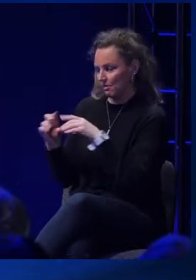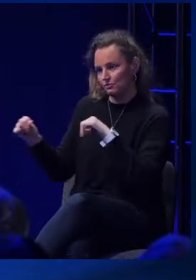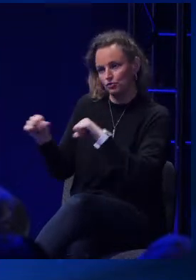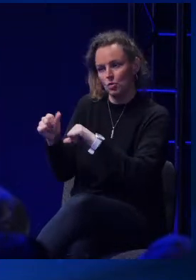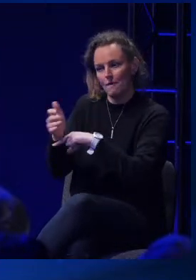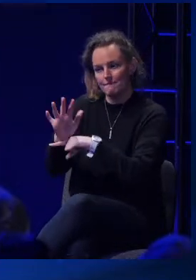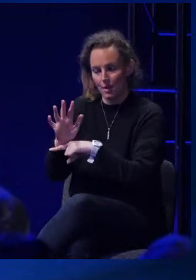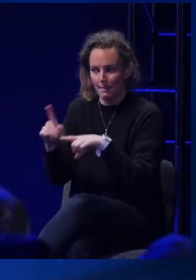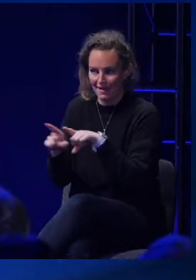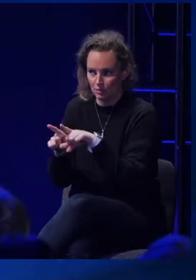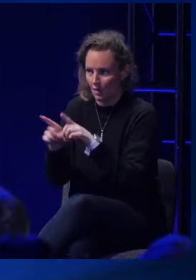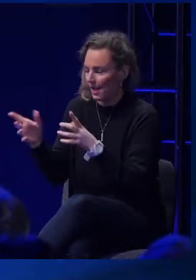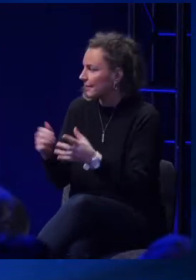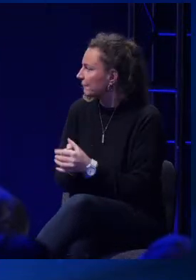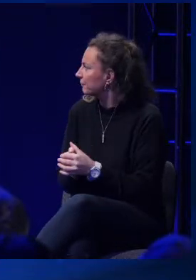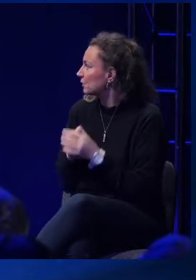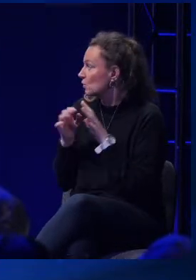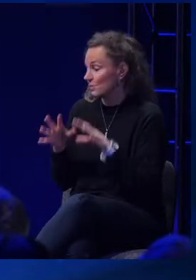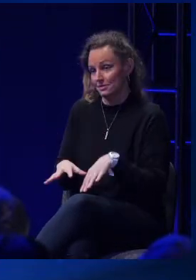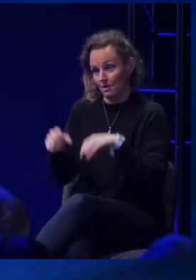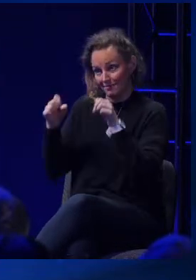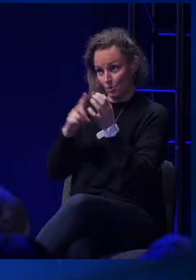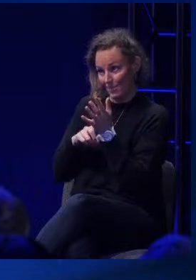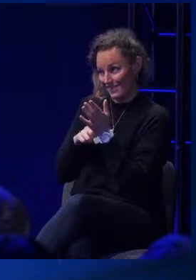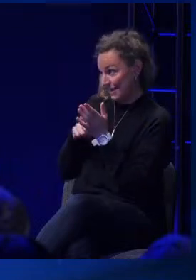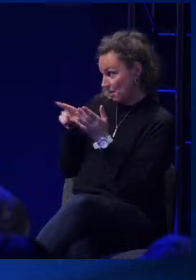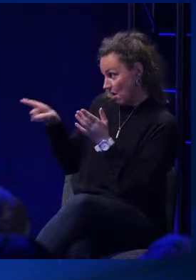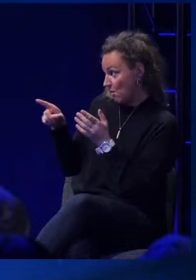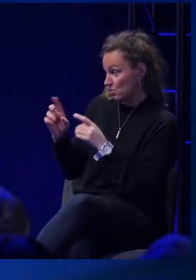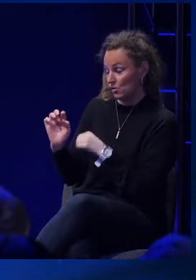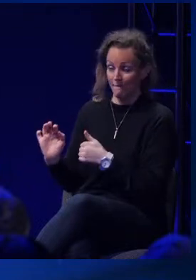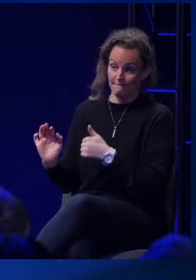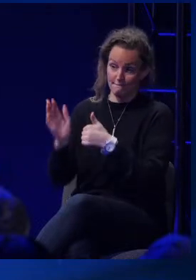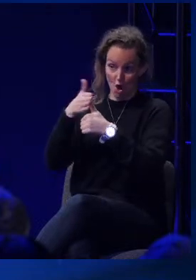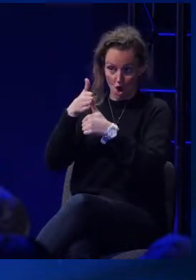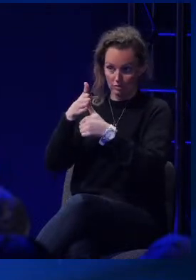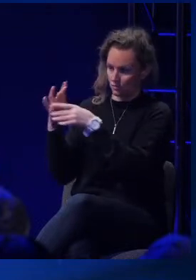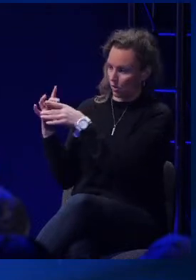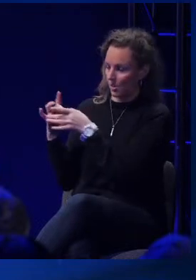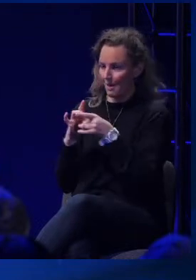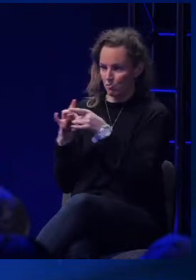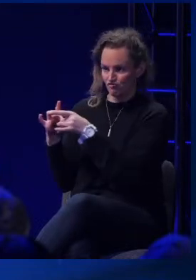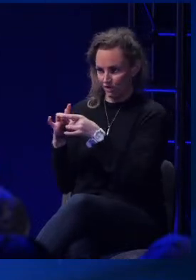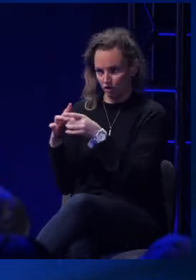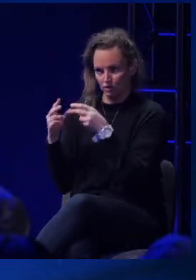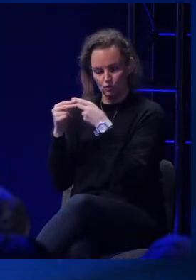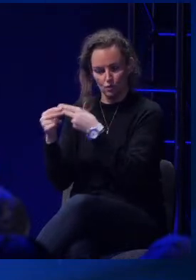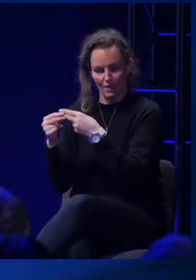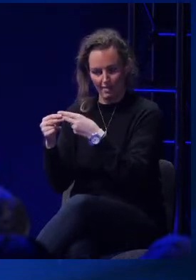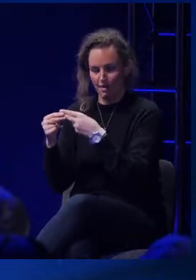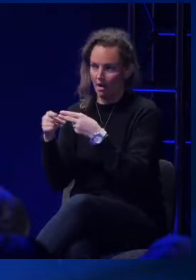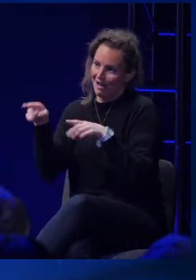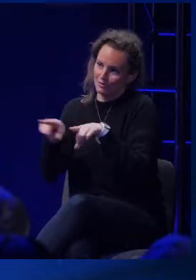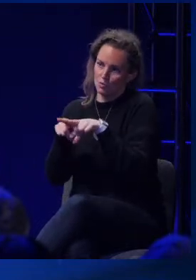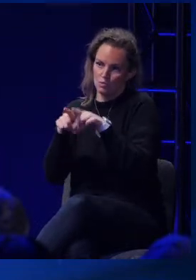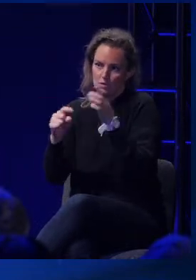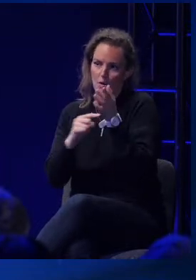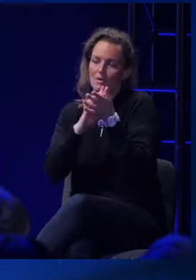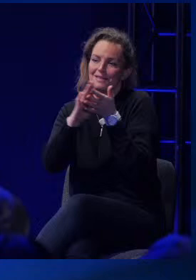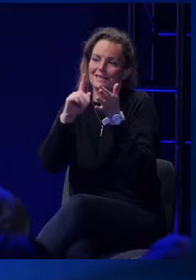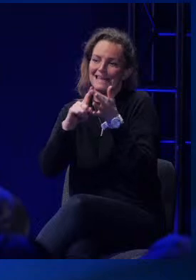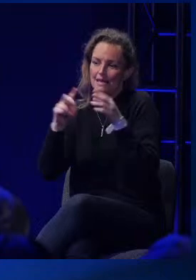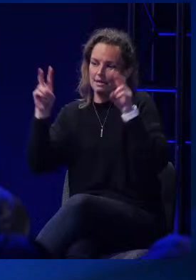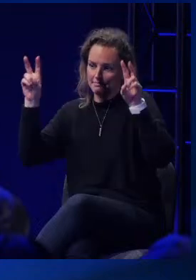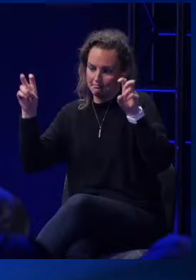We're starting with Vermiglio, that was your 3rd collaboration together, and actually the end, which we will hopefully talk later, it was your